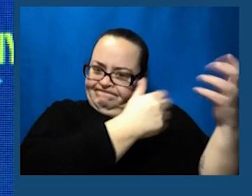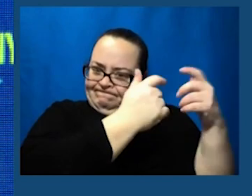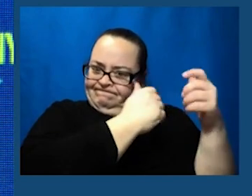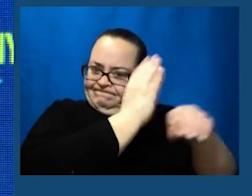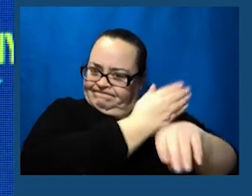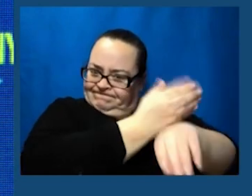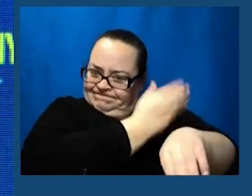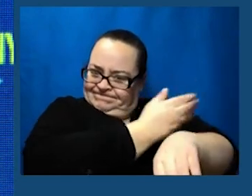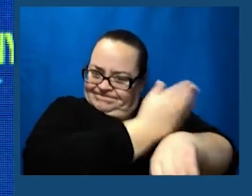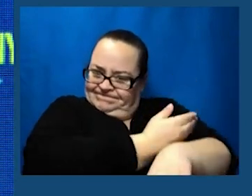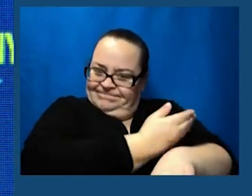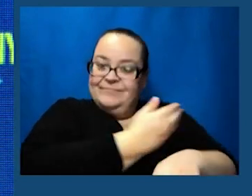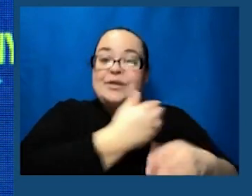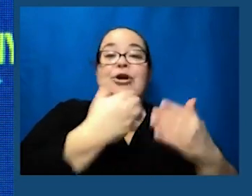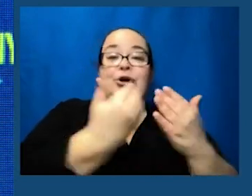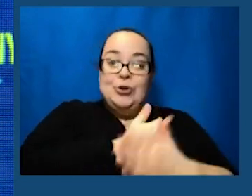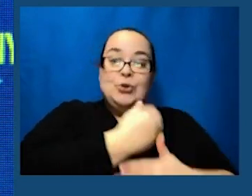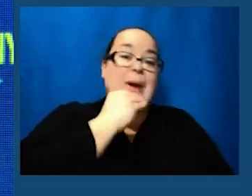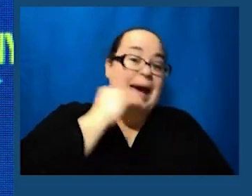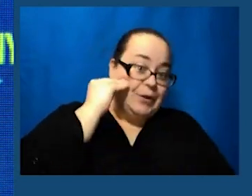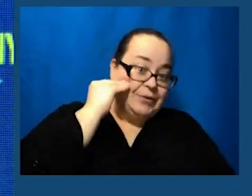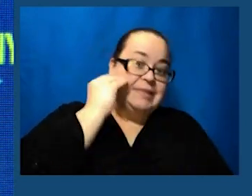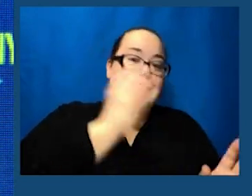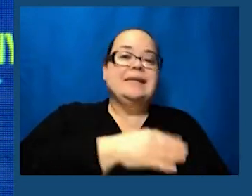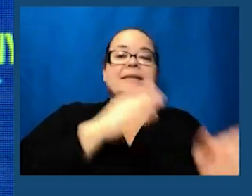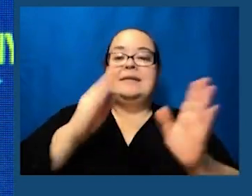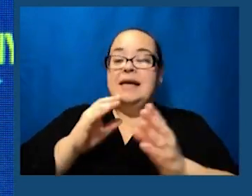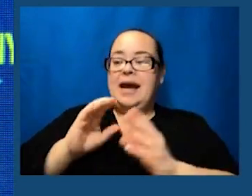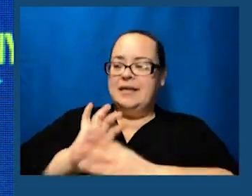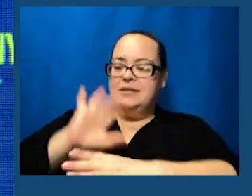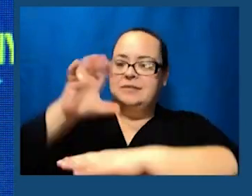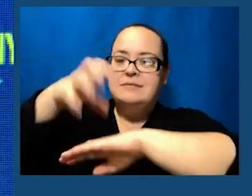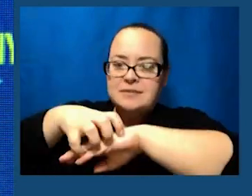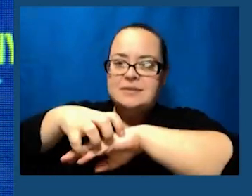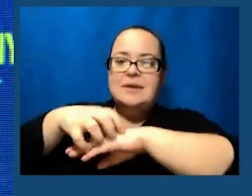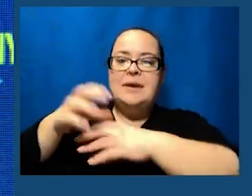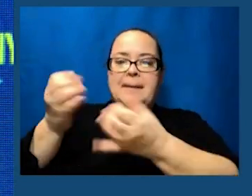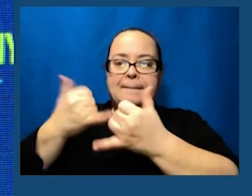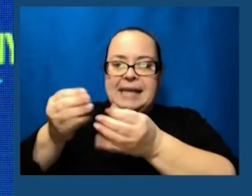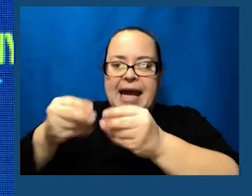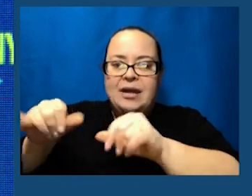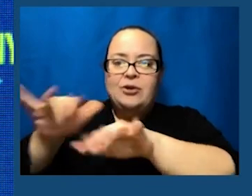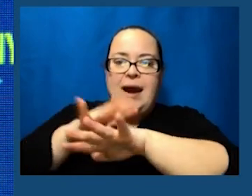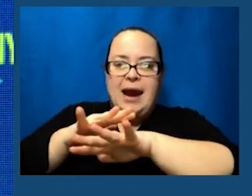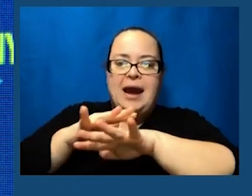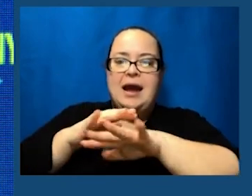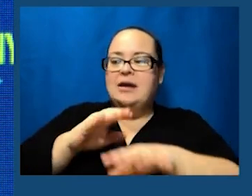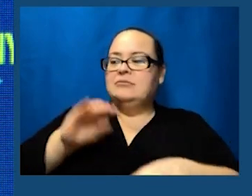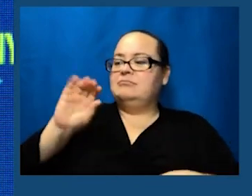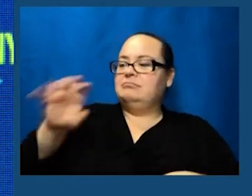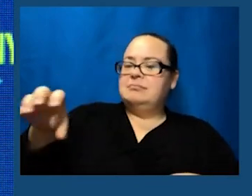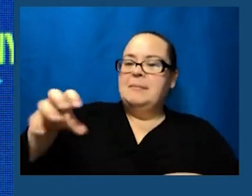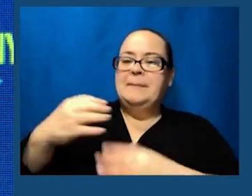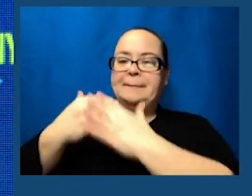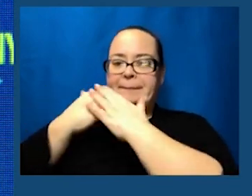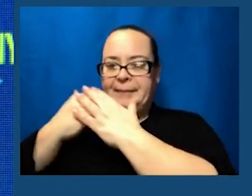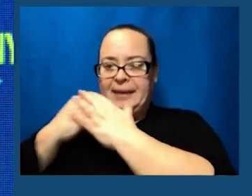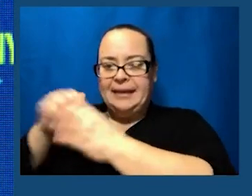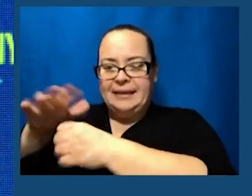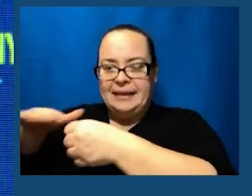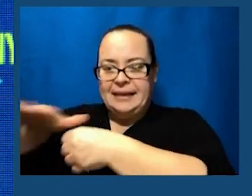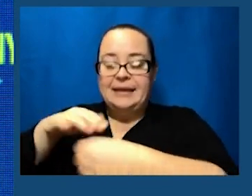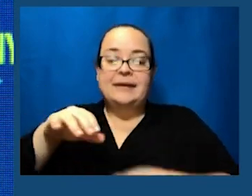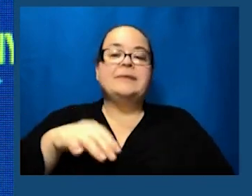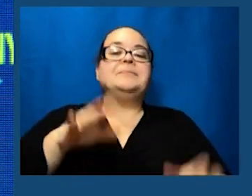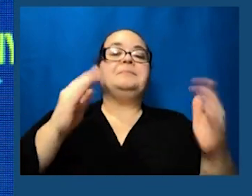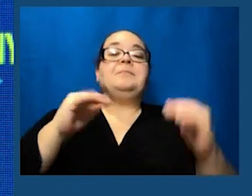and develop a playground and a picnic pavilion and really beautify the streetscape. So that's going to be fantastic. And Boonville is going to remake